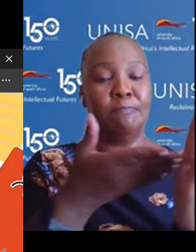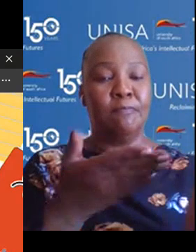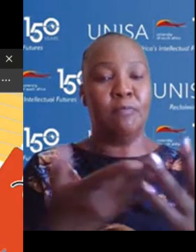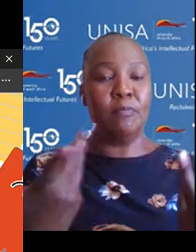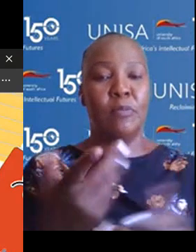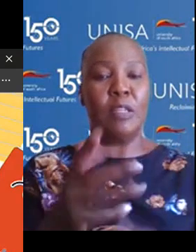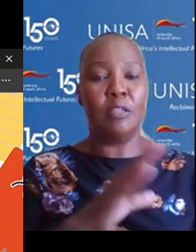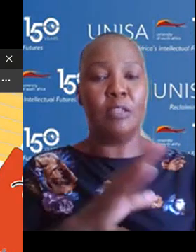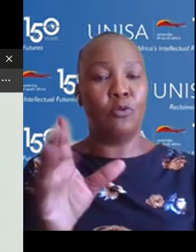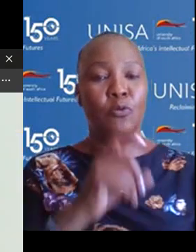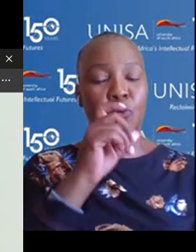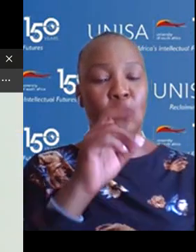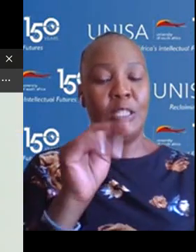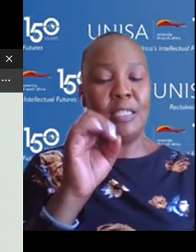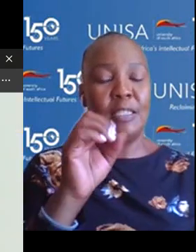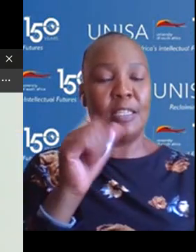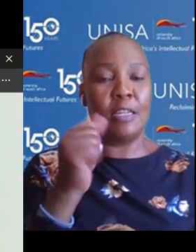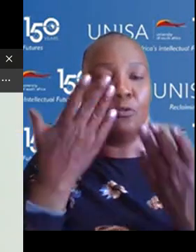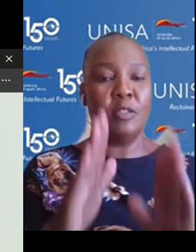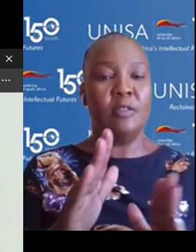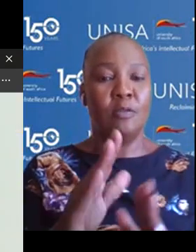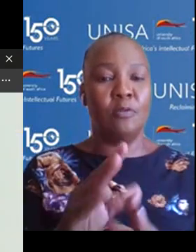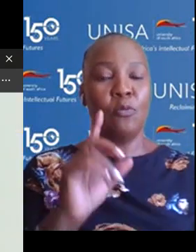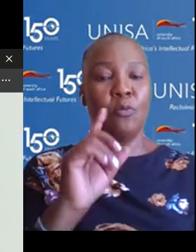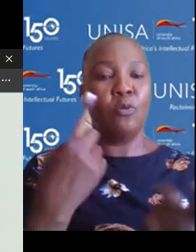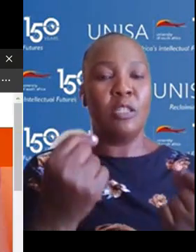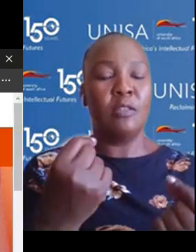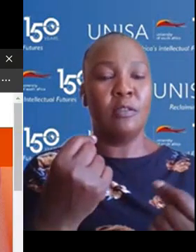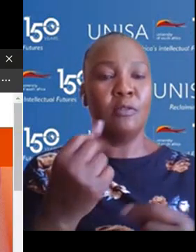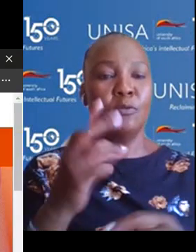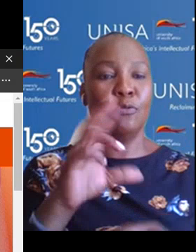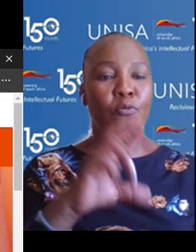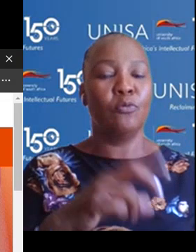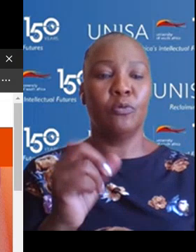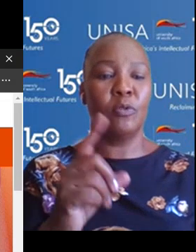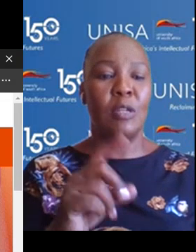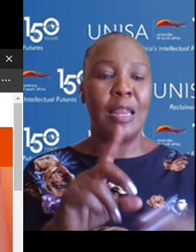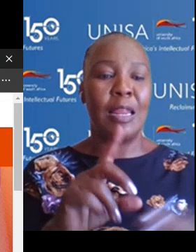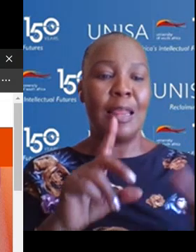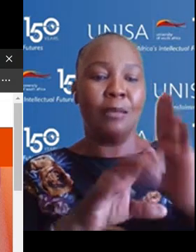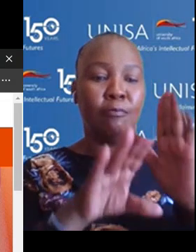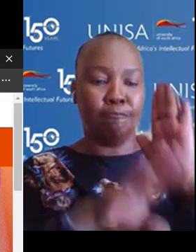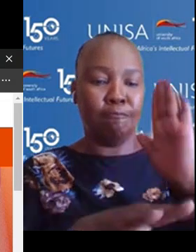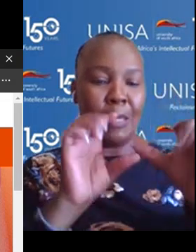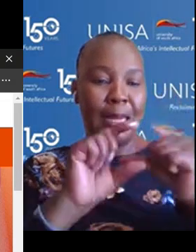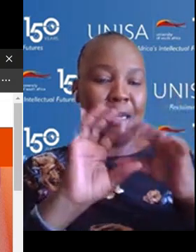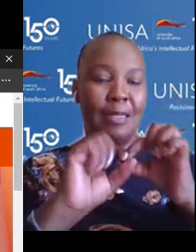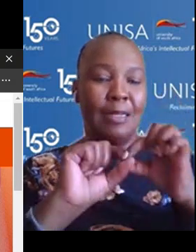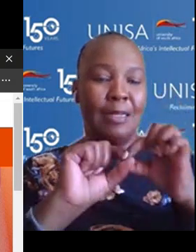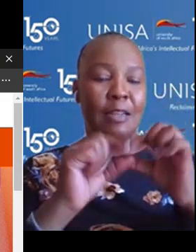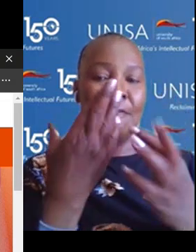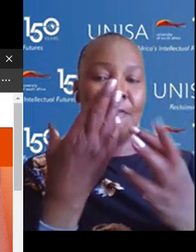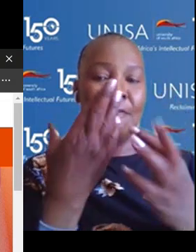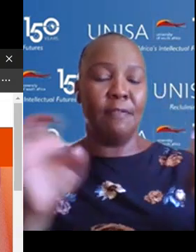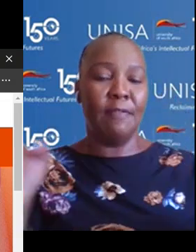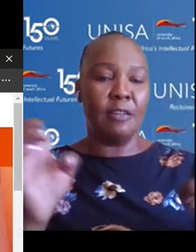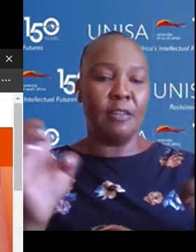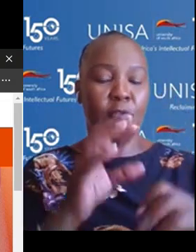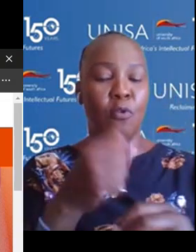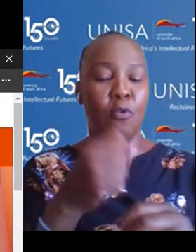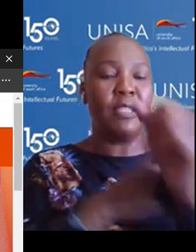are not using a UNISA student, all you need to do is click on this link at the bottom, sign up for a free version of Microsoft